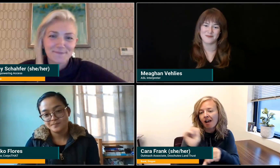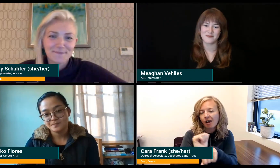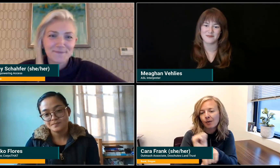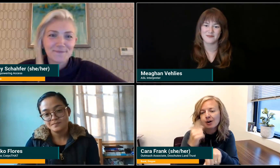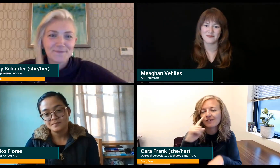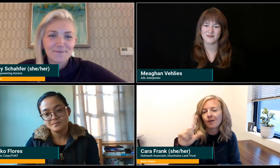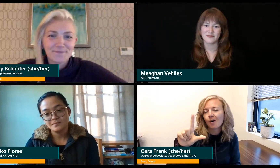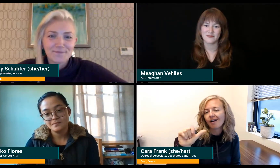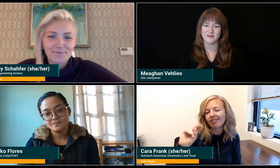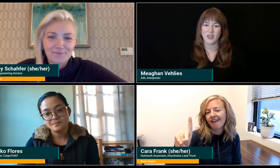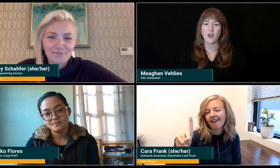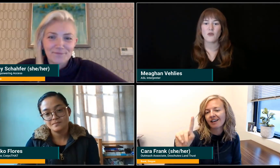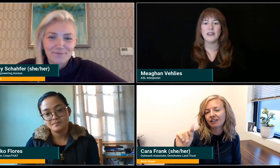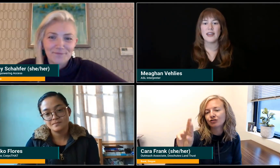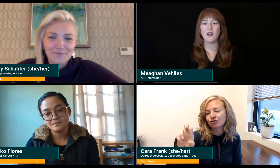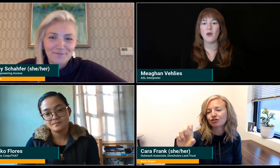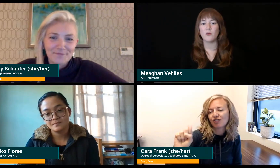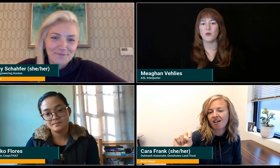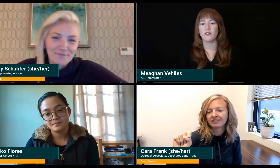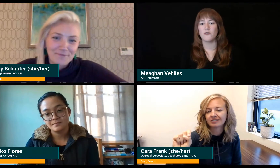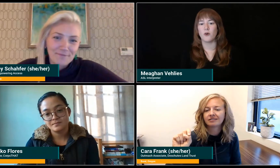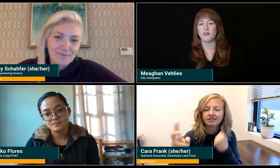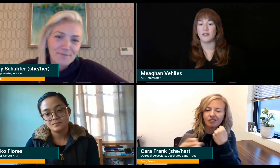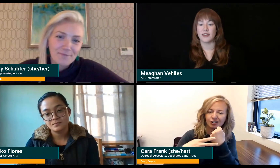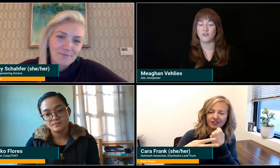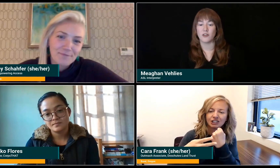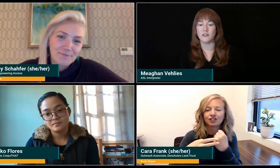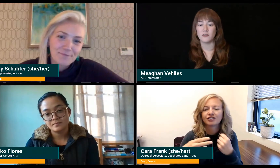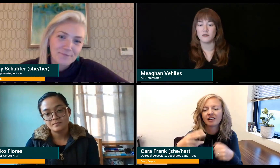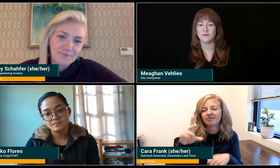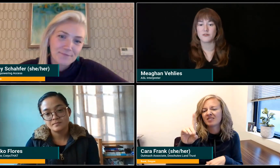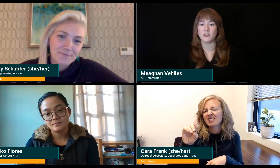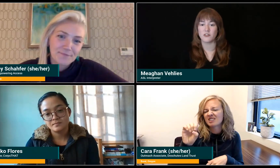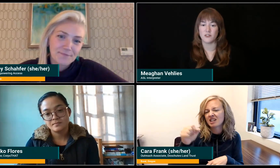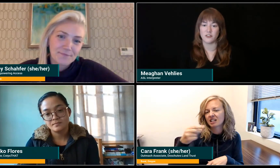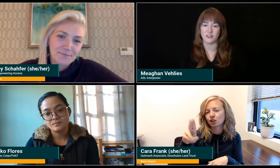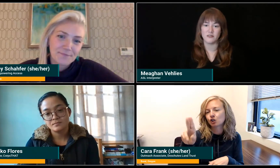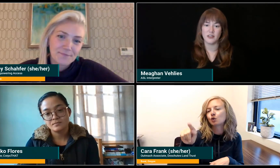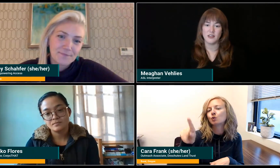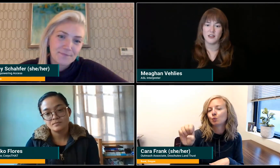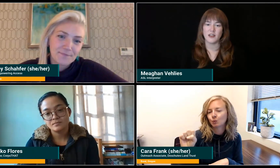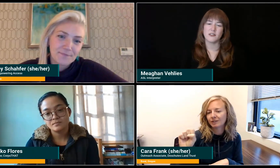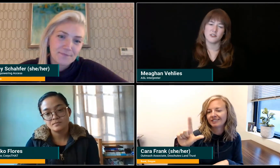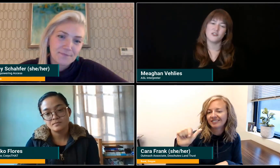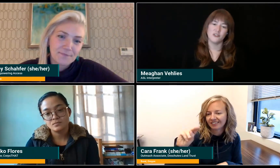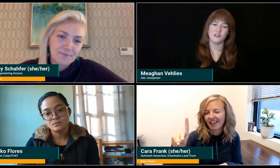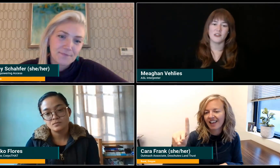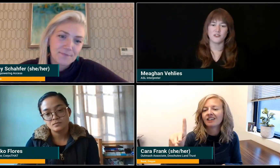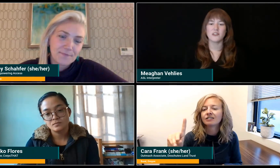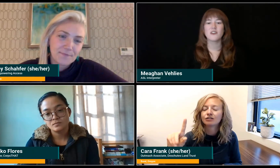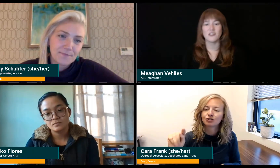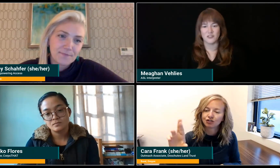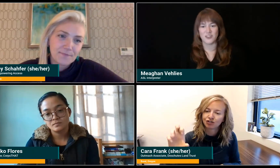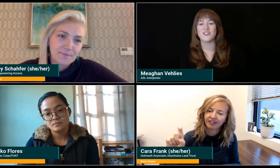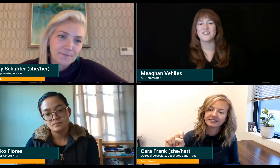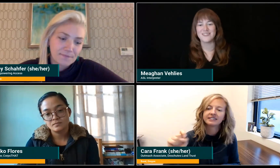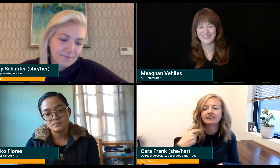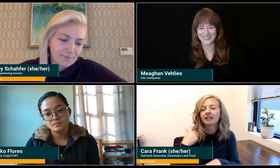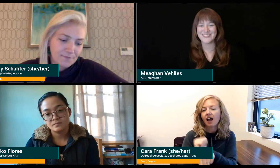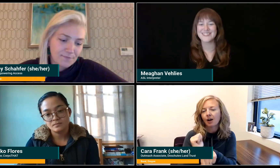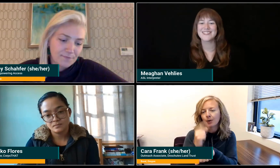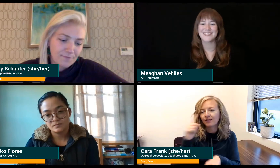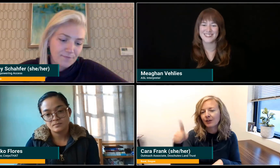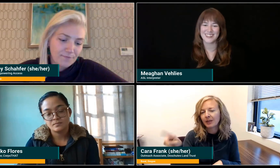from. Right now, I work for the Land Trust Conservation, the Deschutes Land Trust